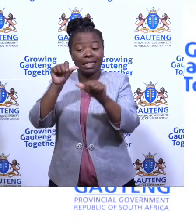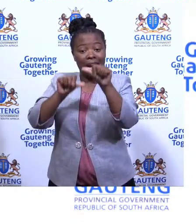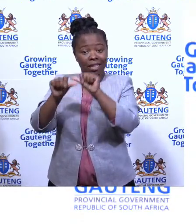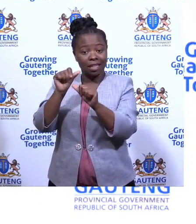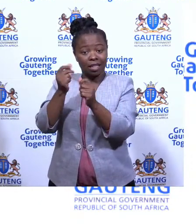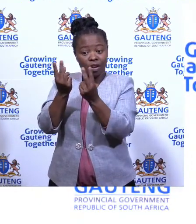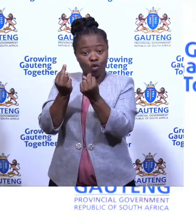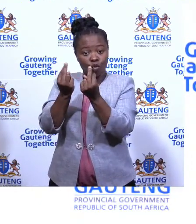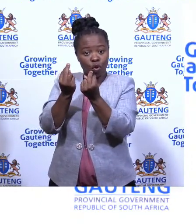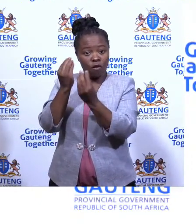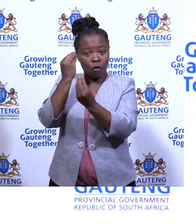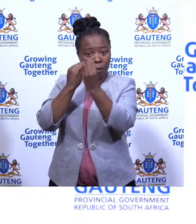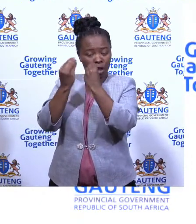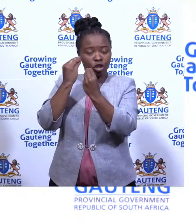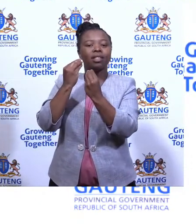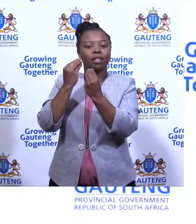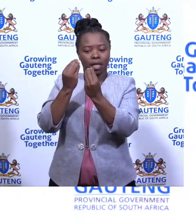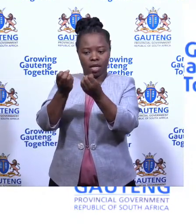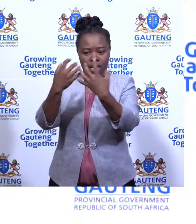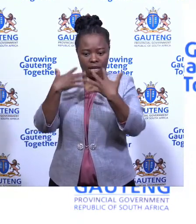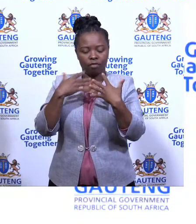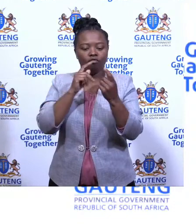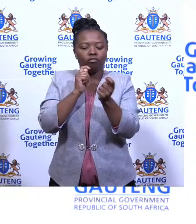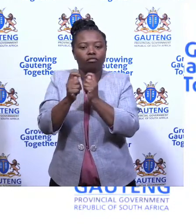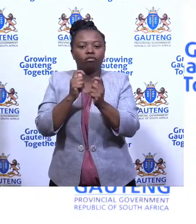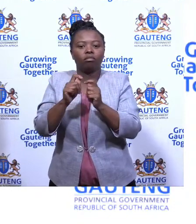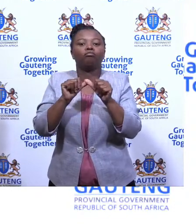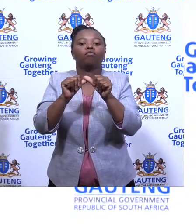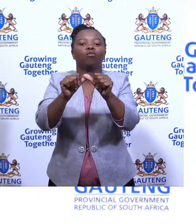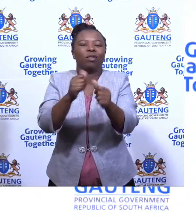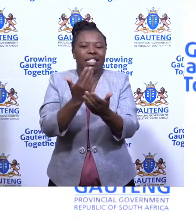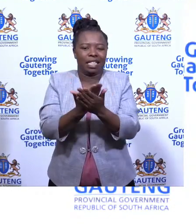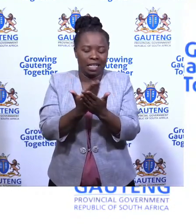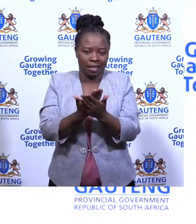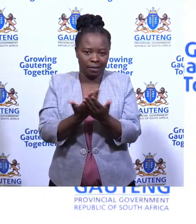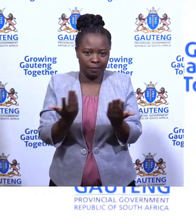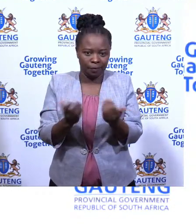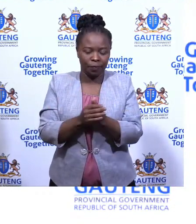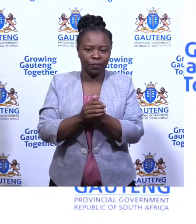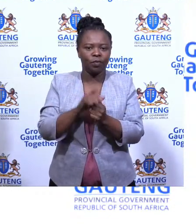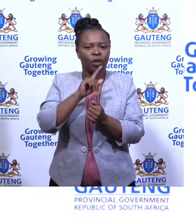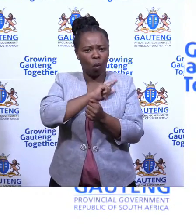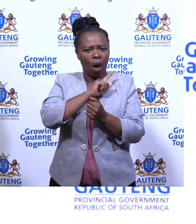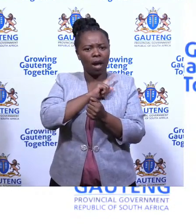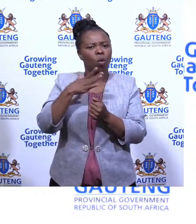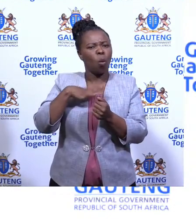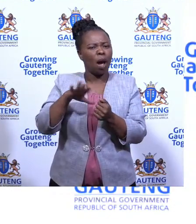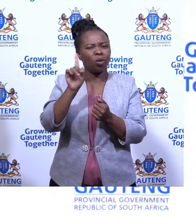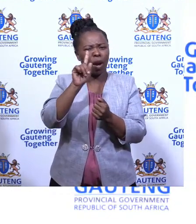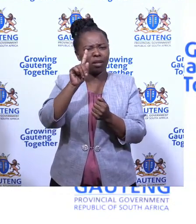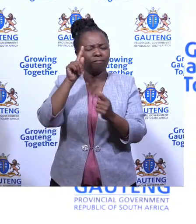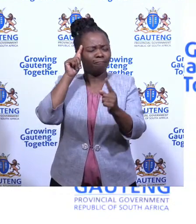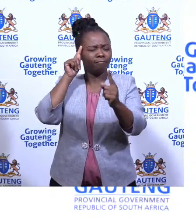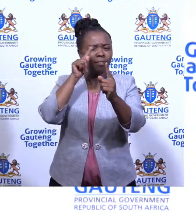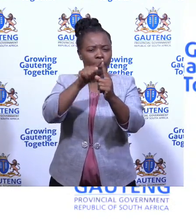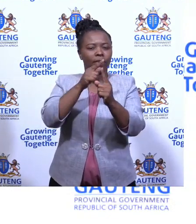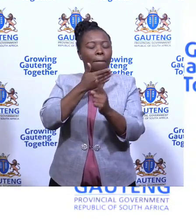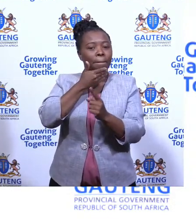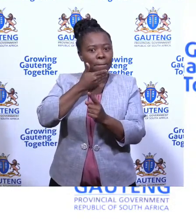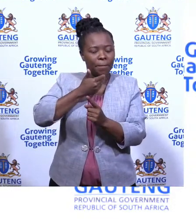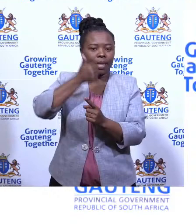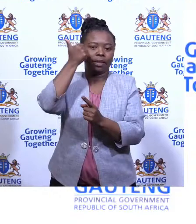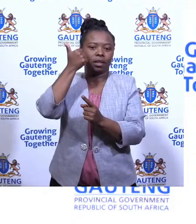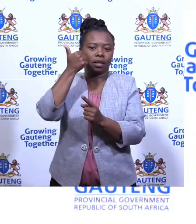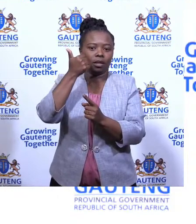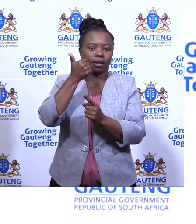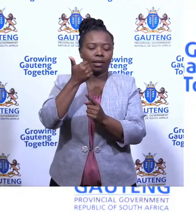we must continue to adapt so that we give the best shot, the best response to save